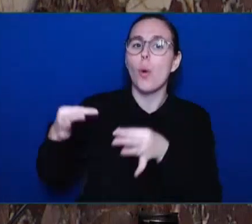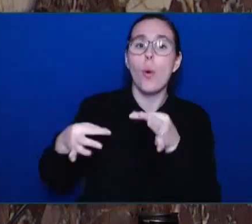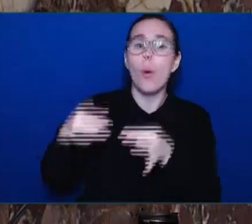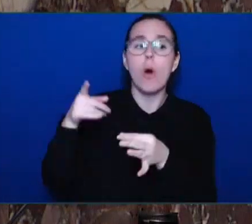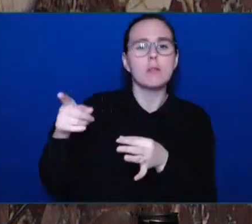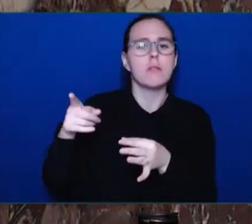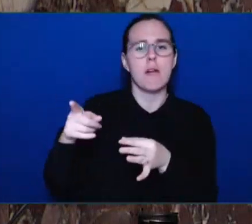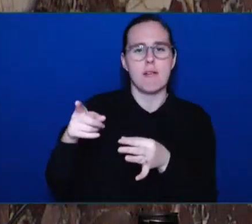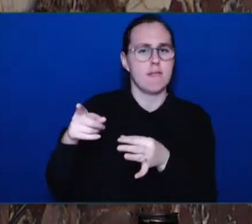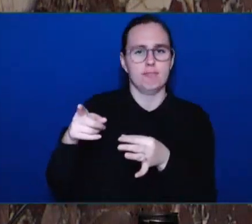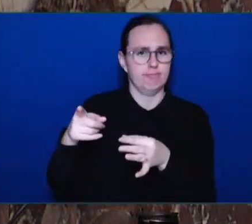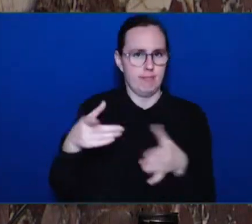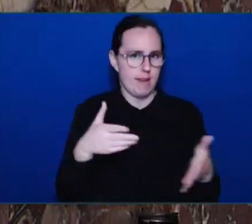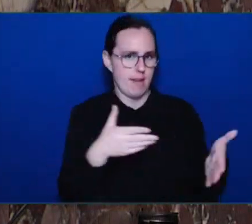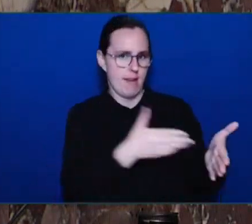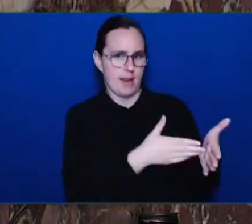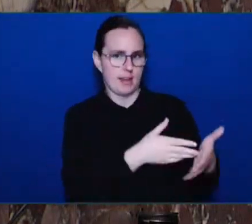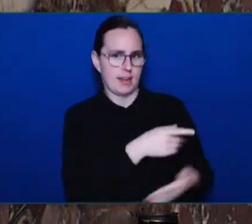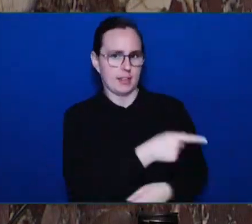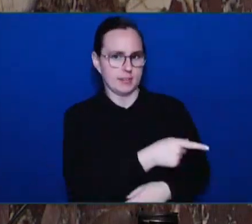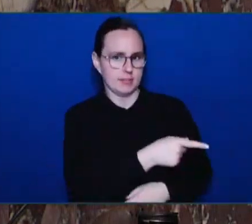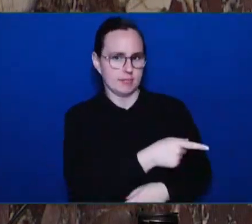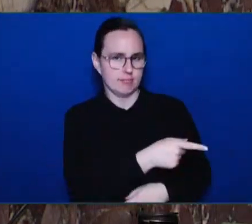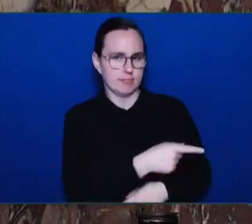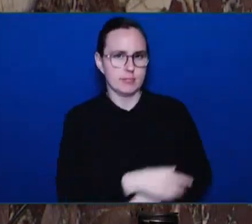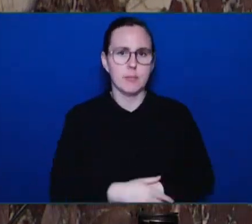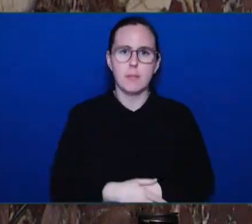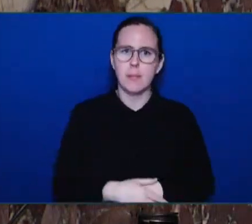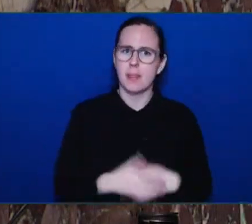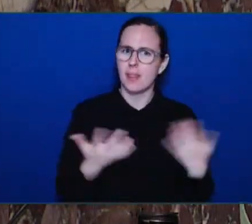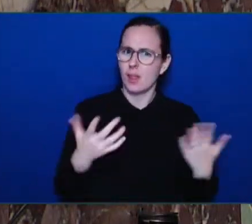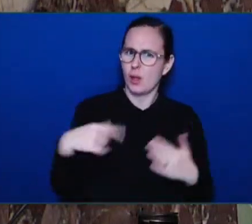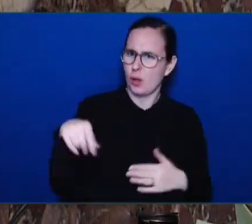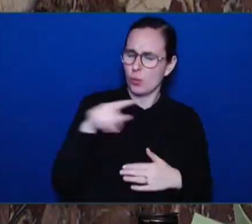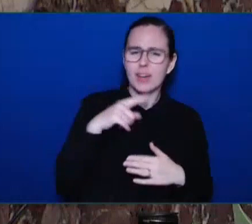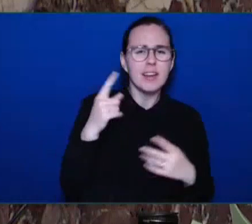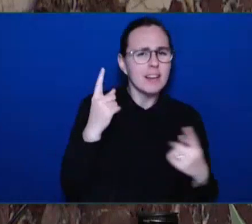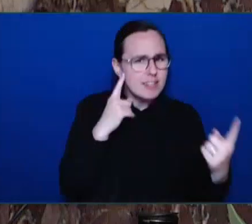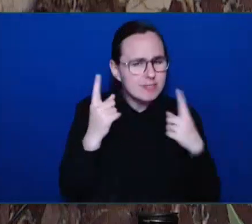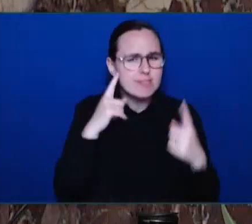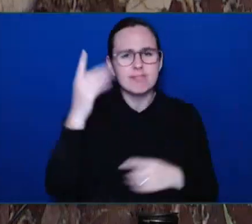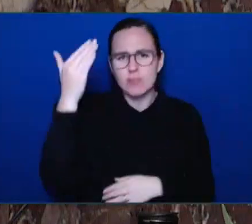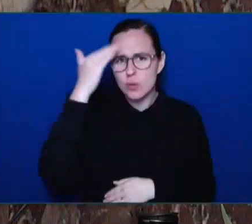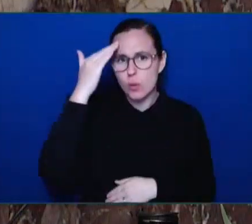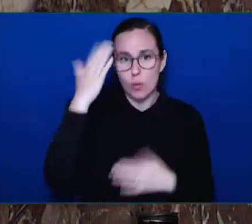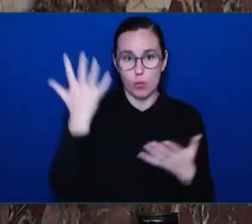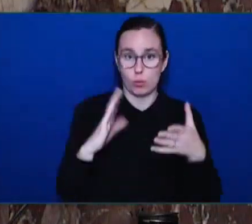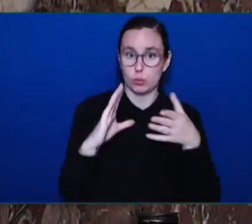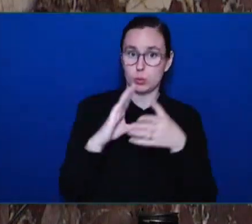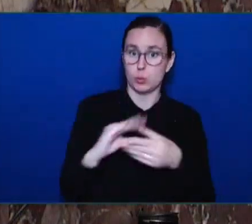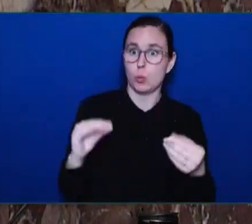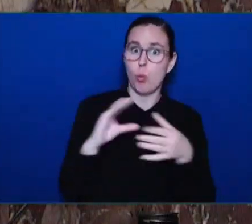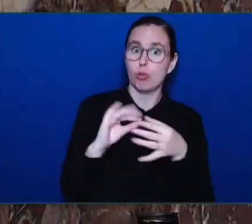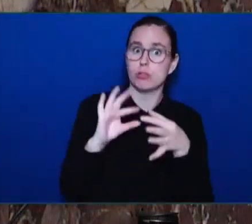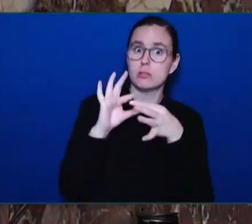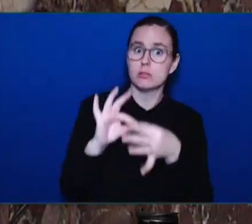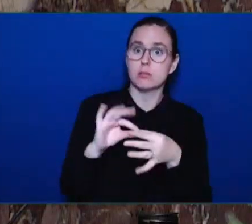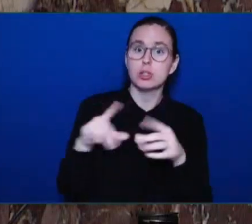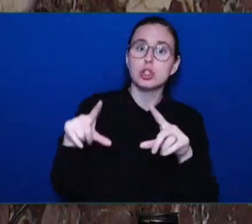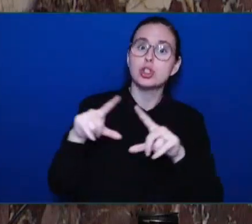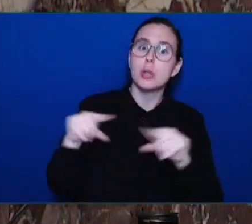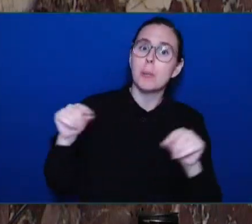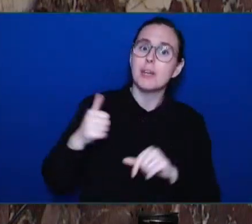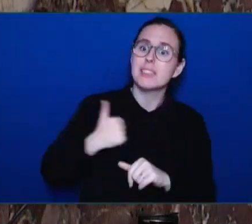Columbia live stories of inspiration and resilience that are unpublished. The hospital founded in Steveston had an annual membership